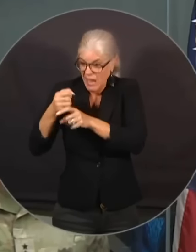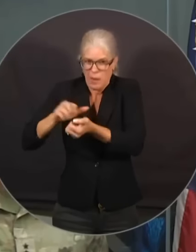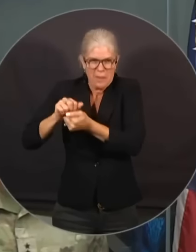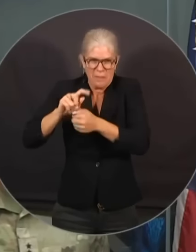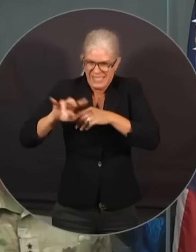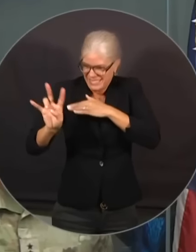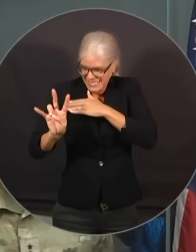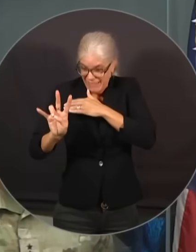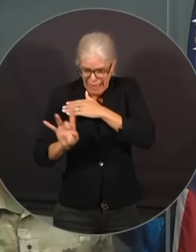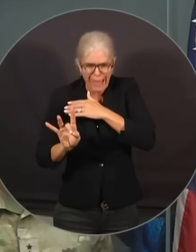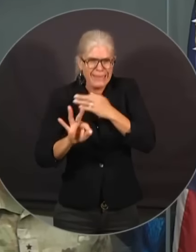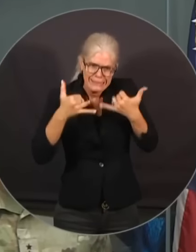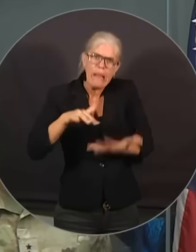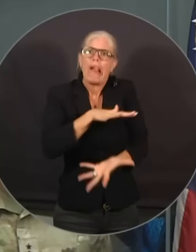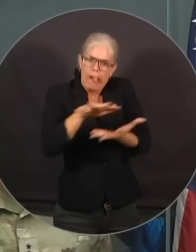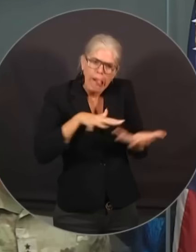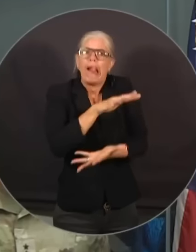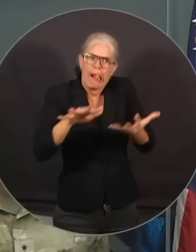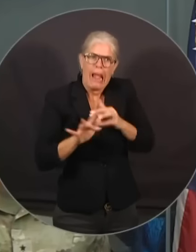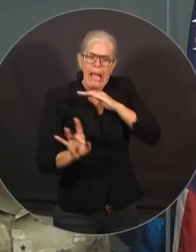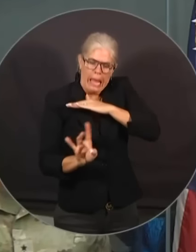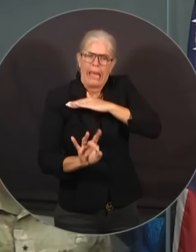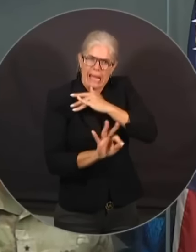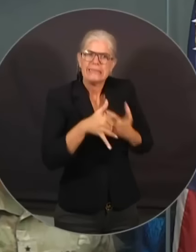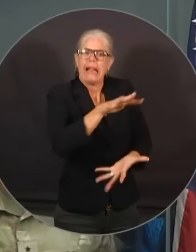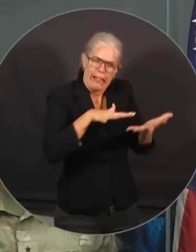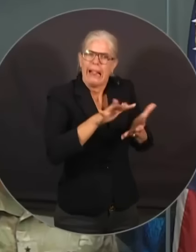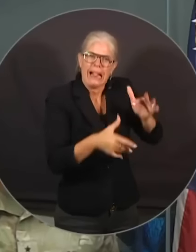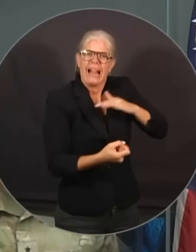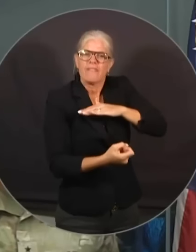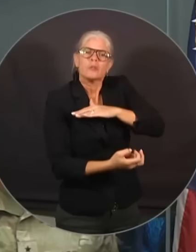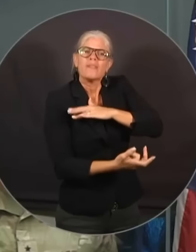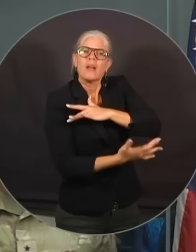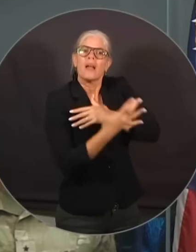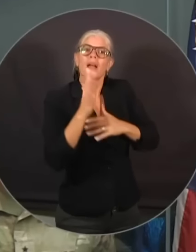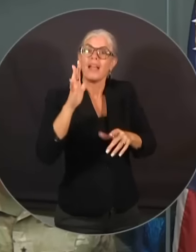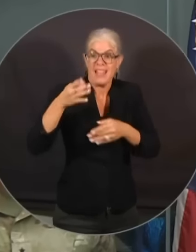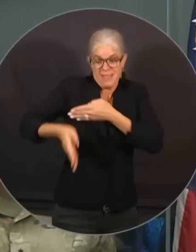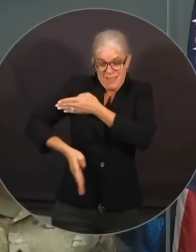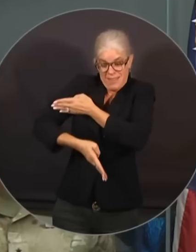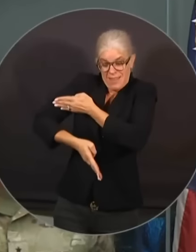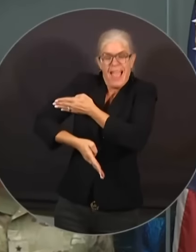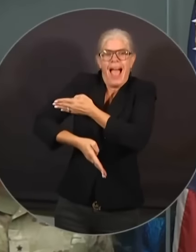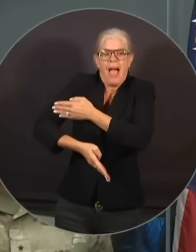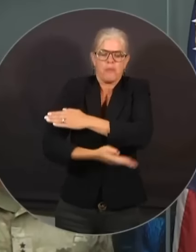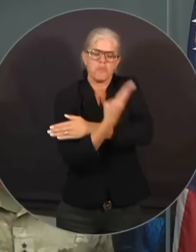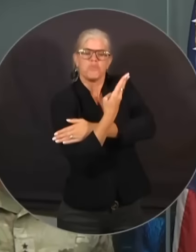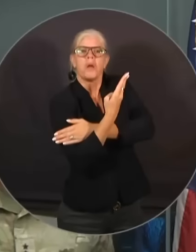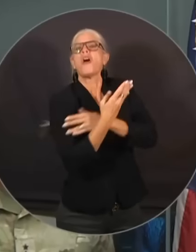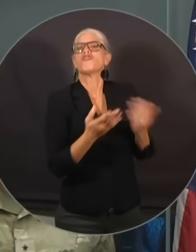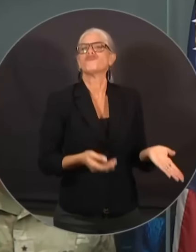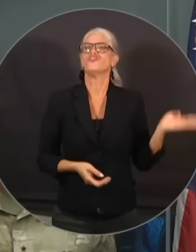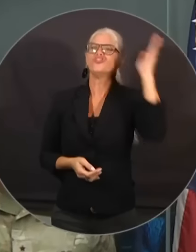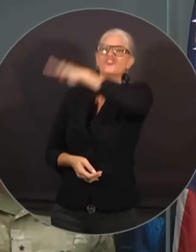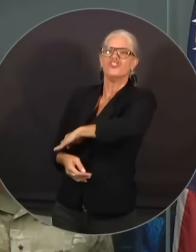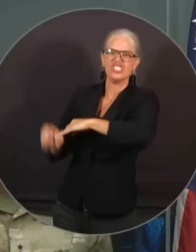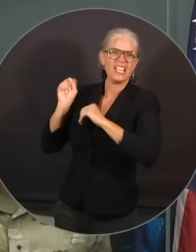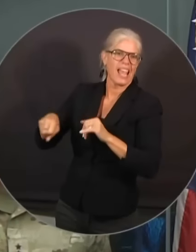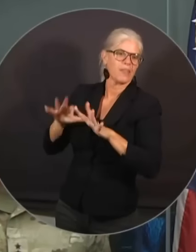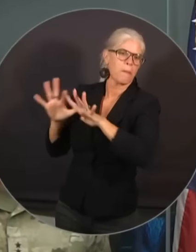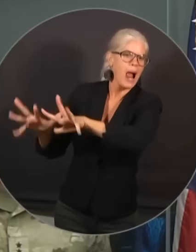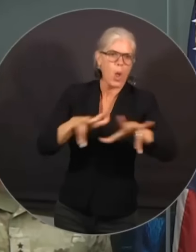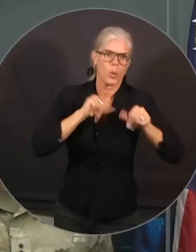be good for them to get a whole day's worth of restoration, cut and toss under their belts and take care of business